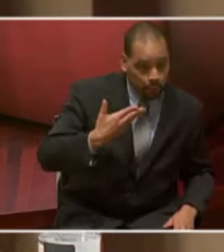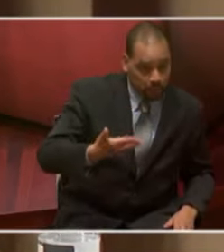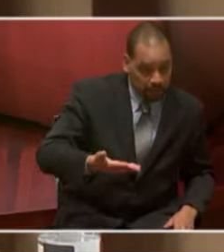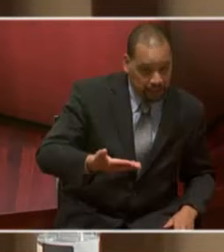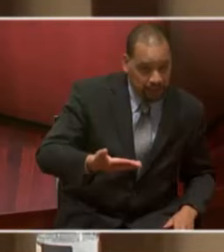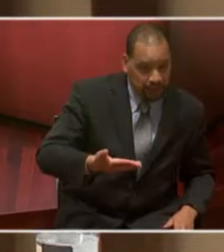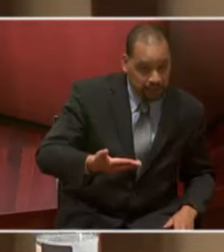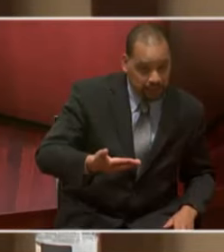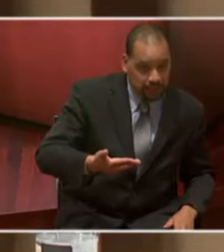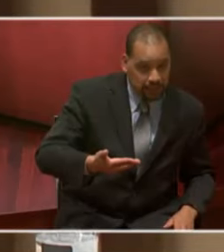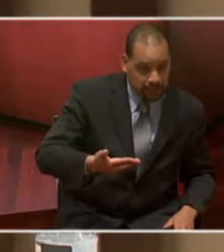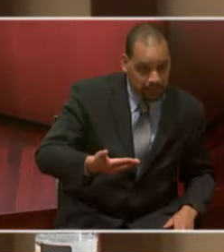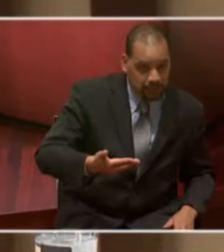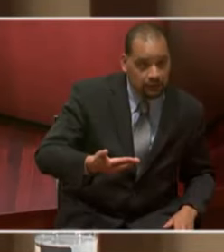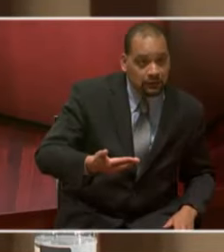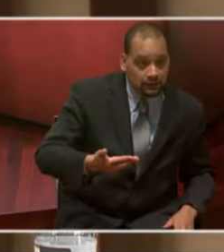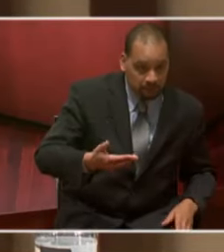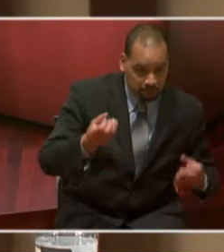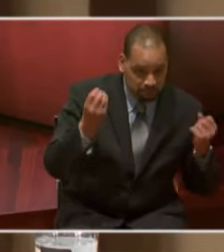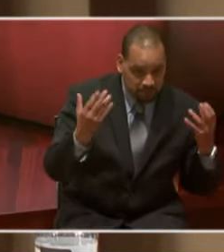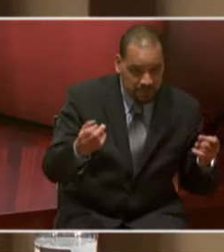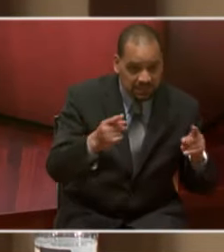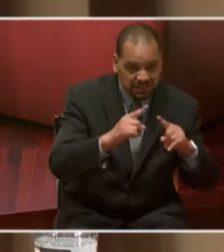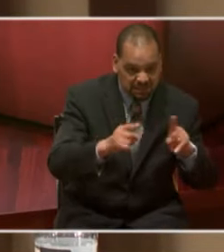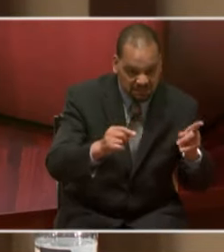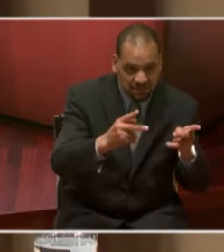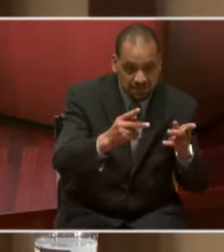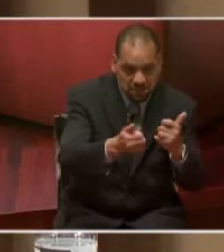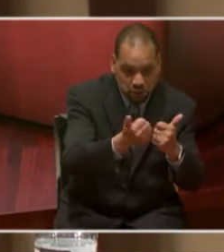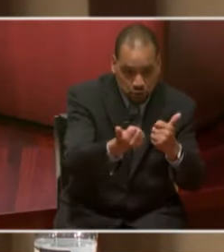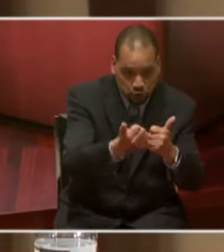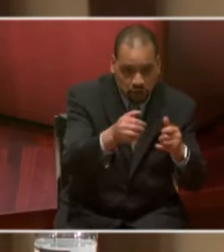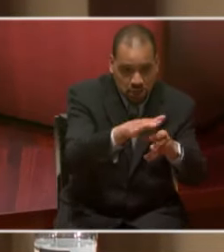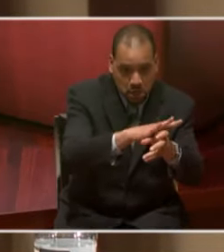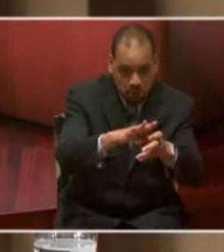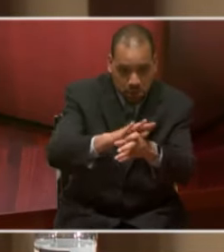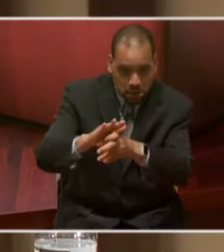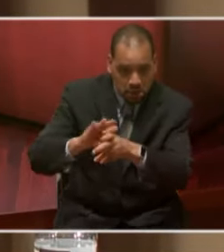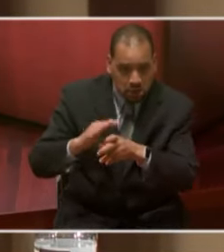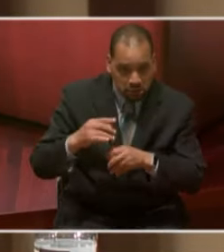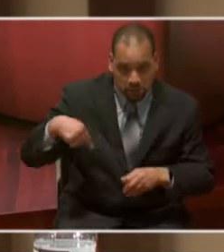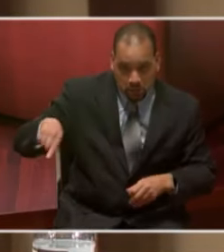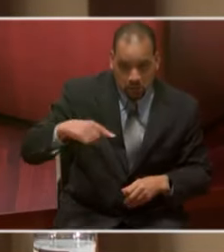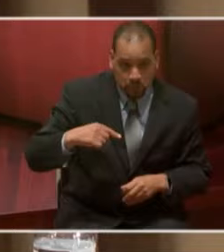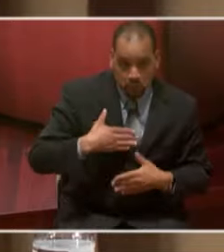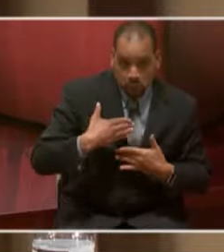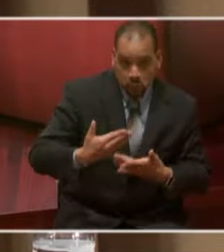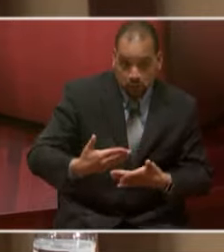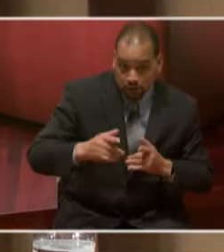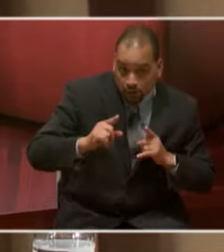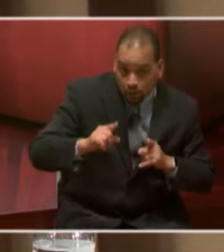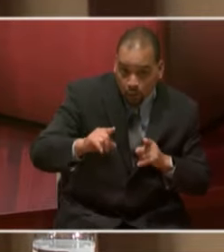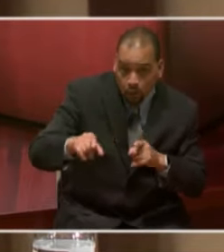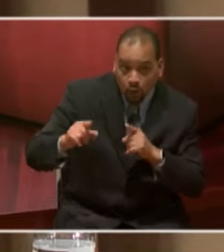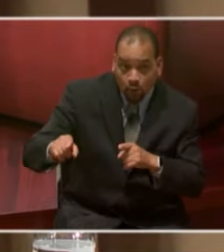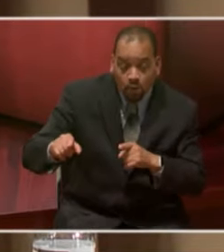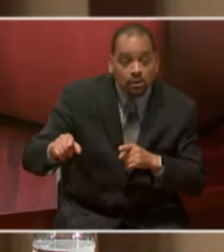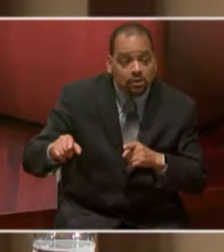few minutes. But I think you so beautifully set up a question that I just, when I